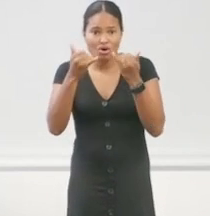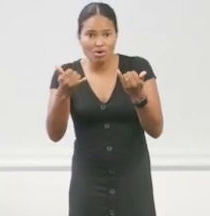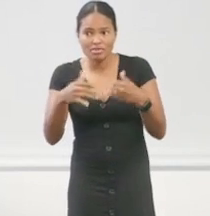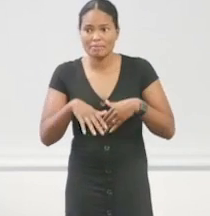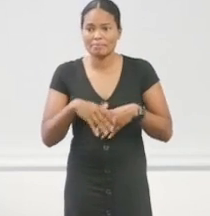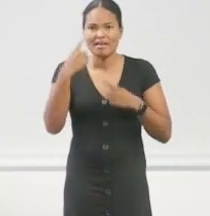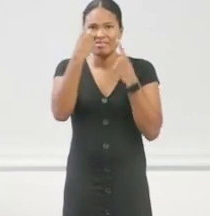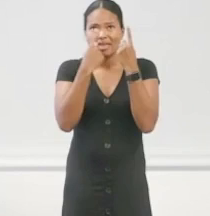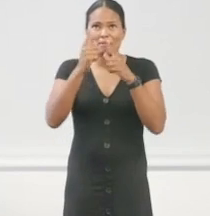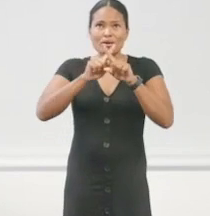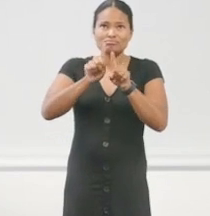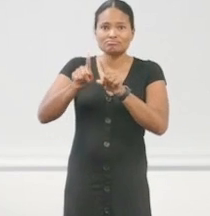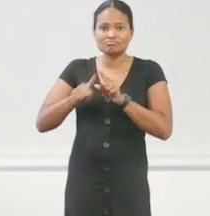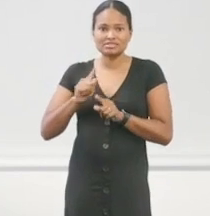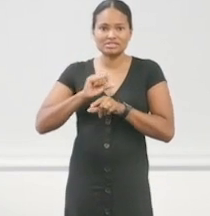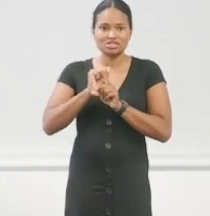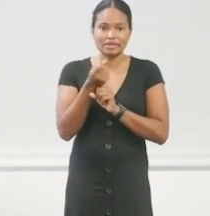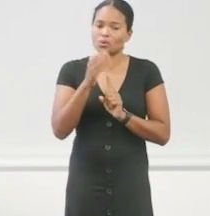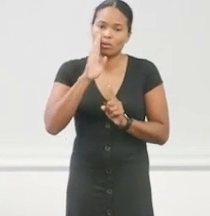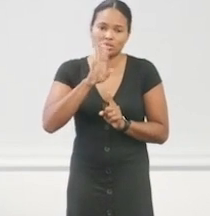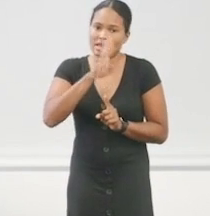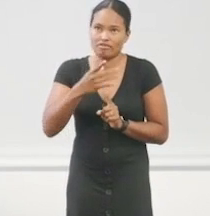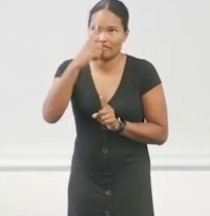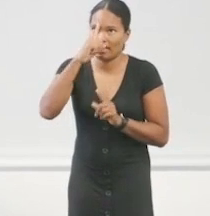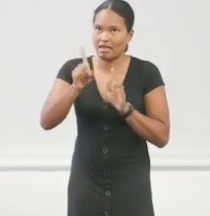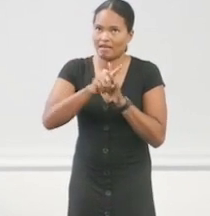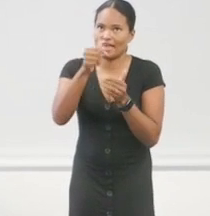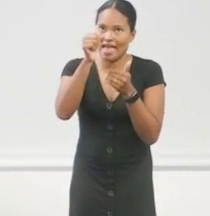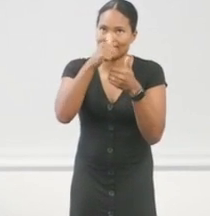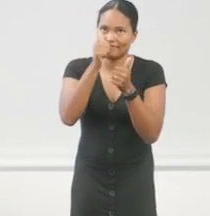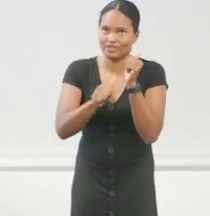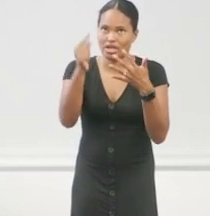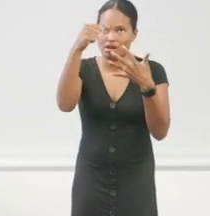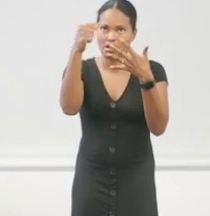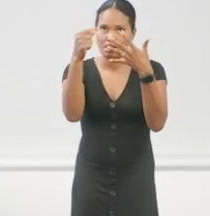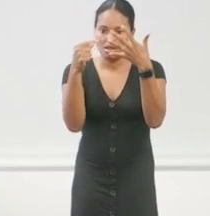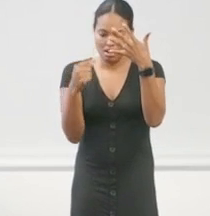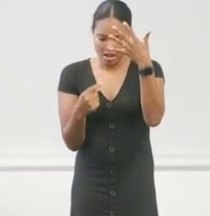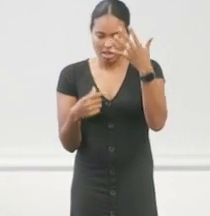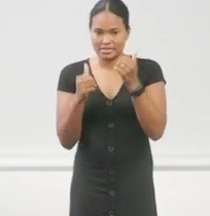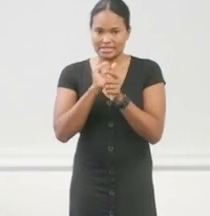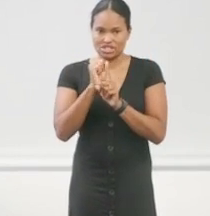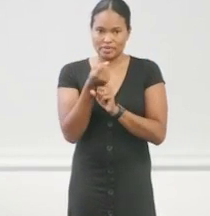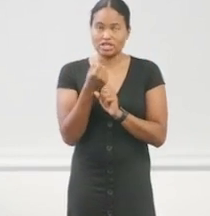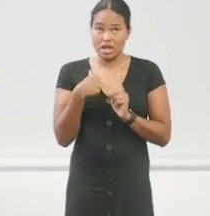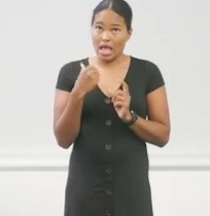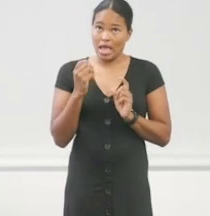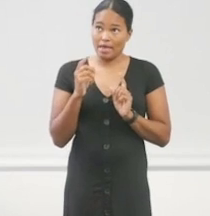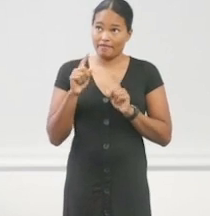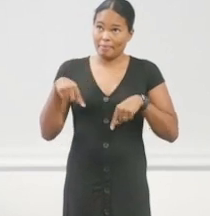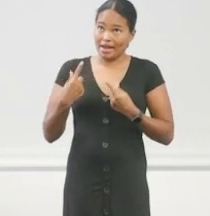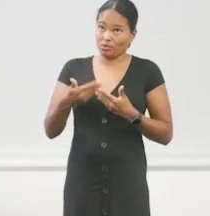never going to think of all the scenarios, believe me, I've tried. And I've got a lot more people in this room that are smarter than me,